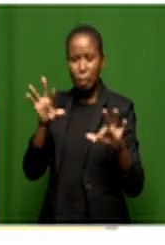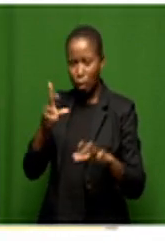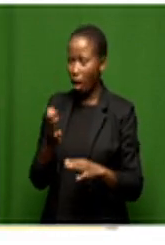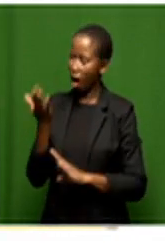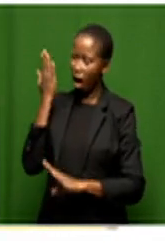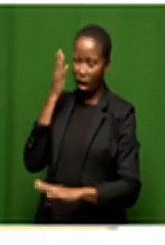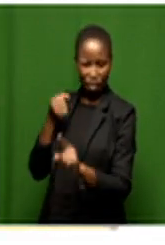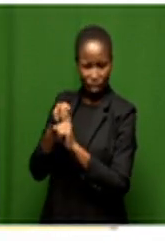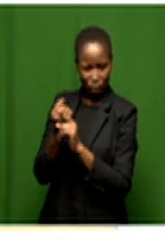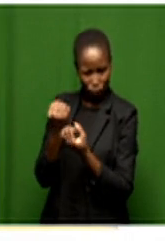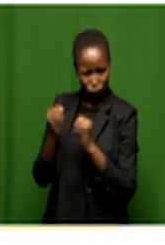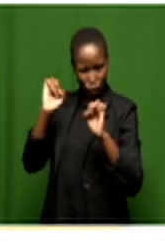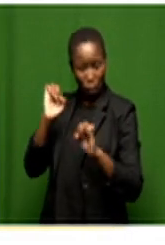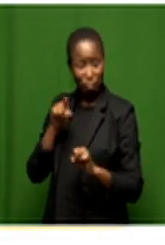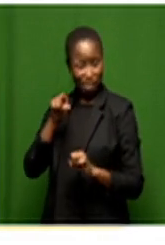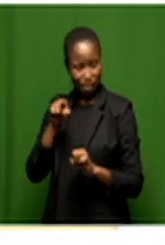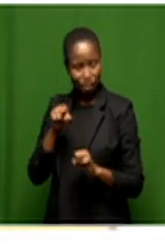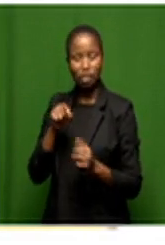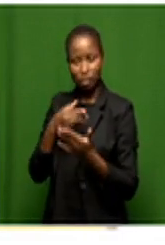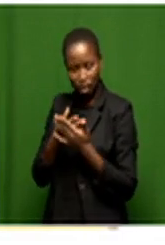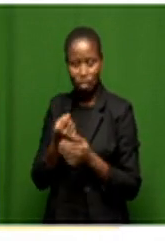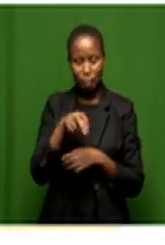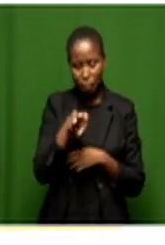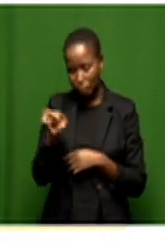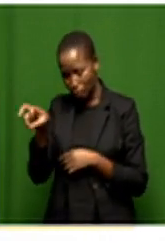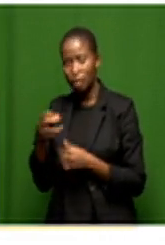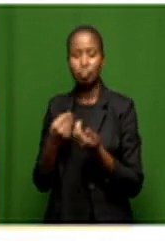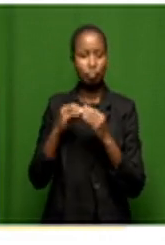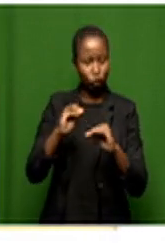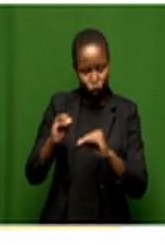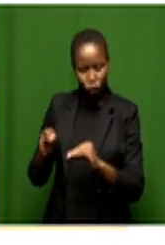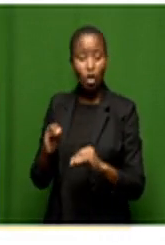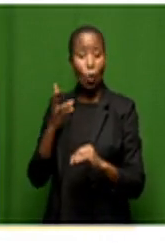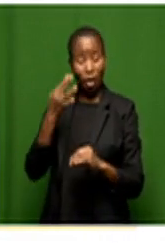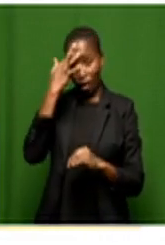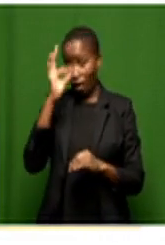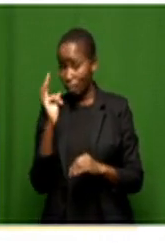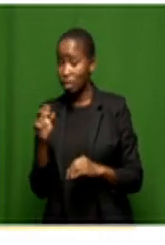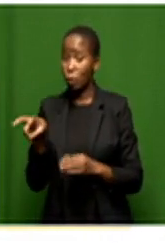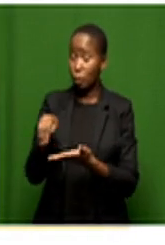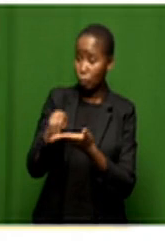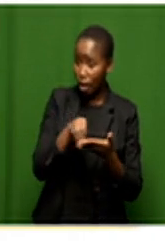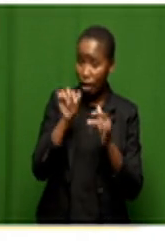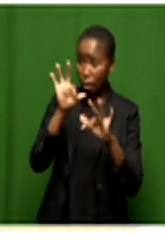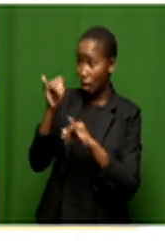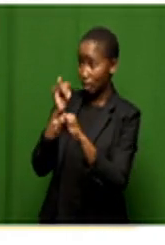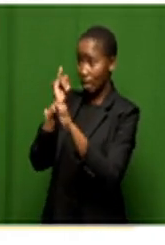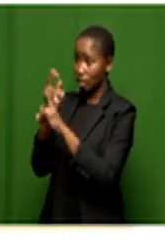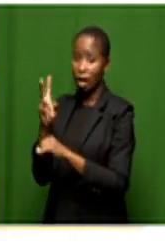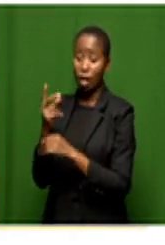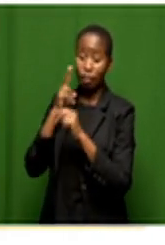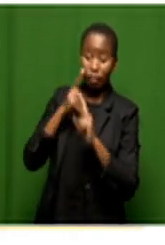homes, and also maybe government will see value when we bring even international tourists to these